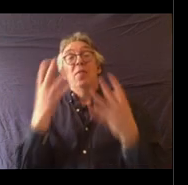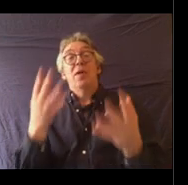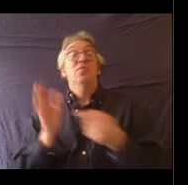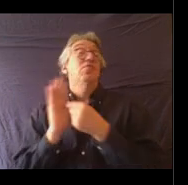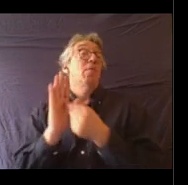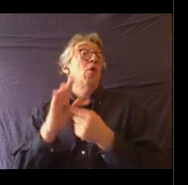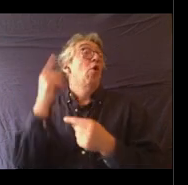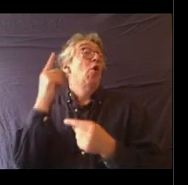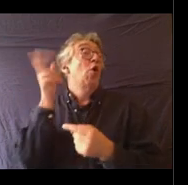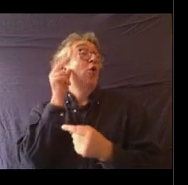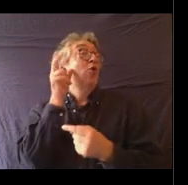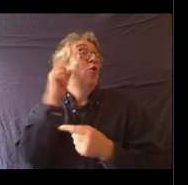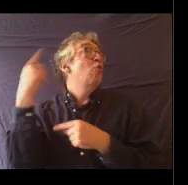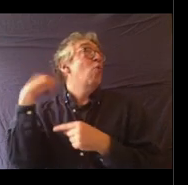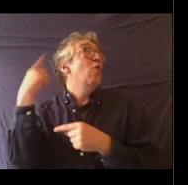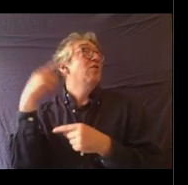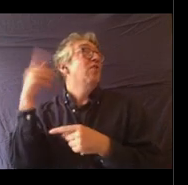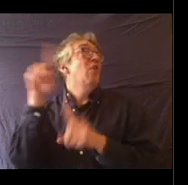of window